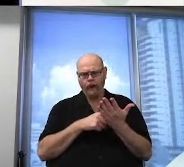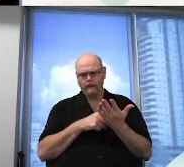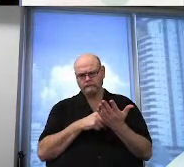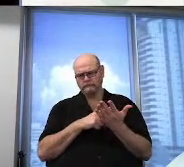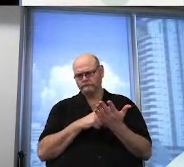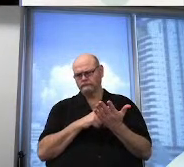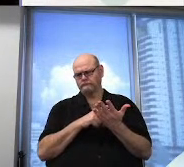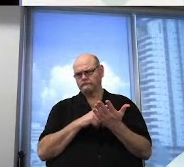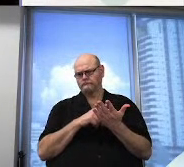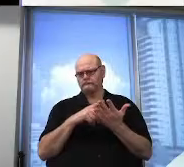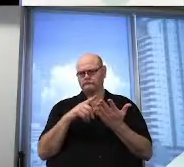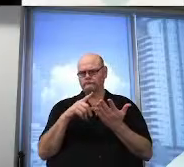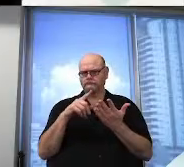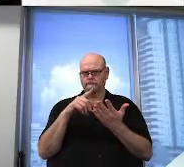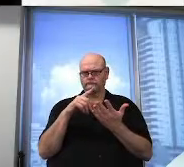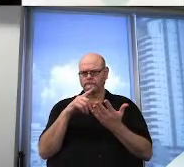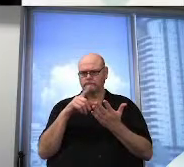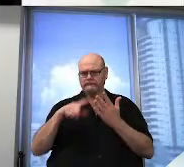to happen?